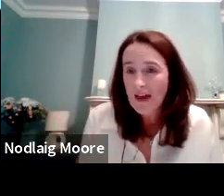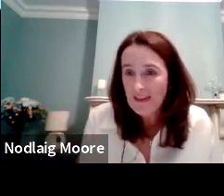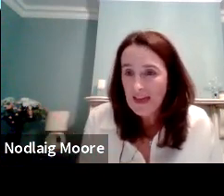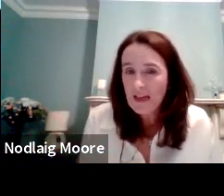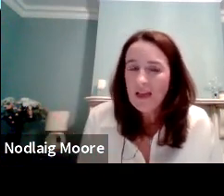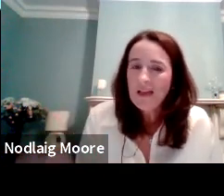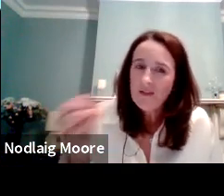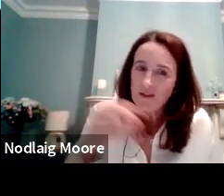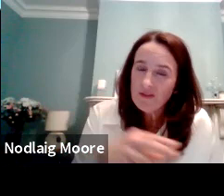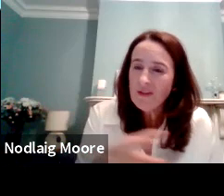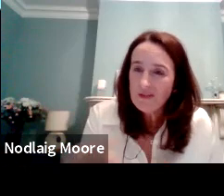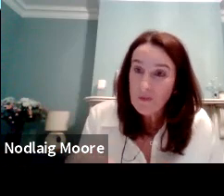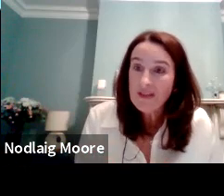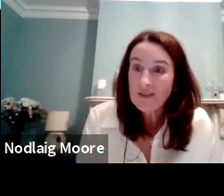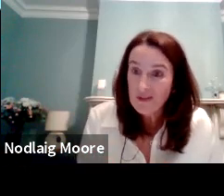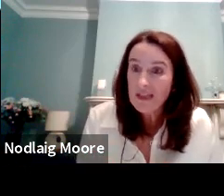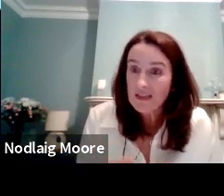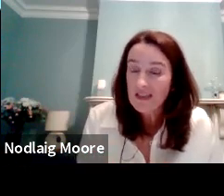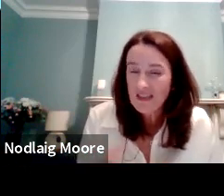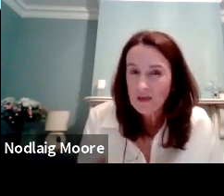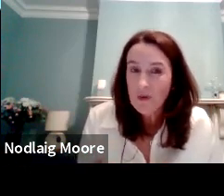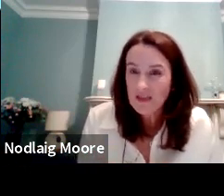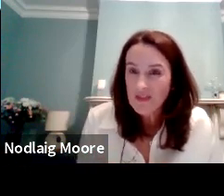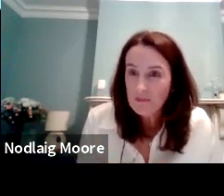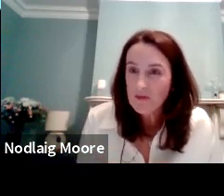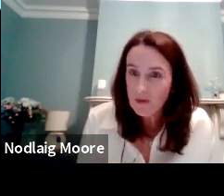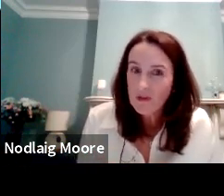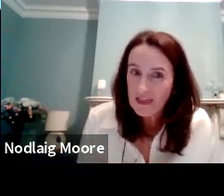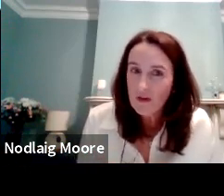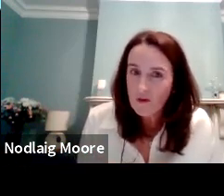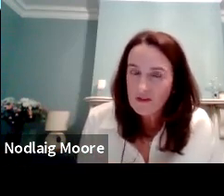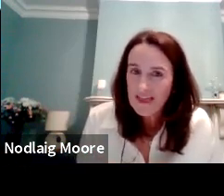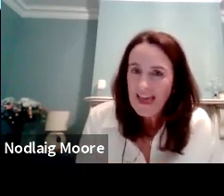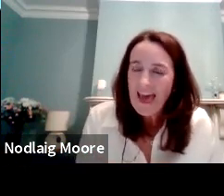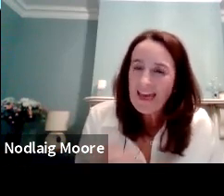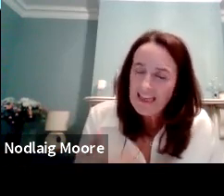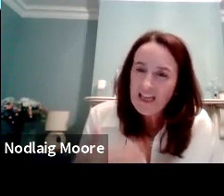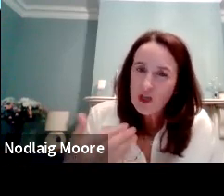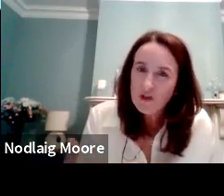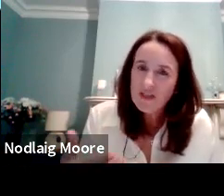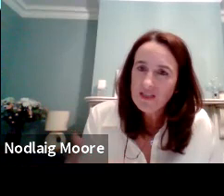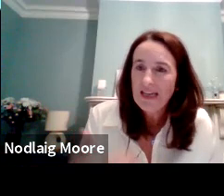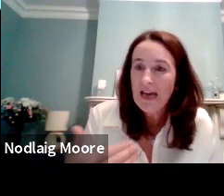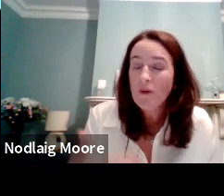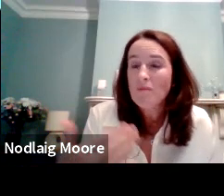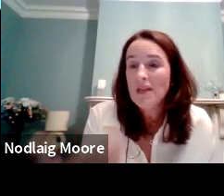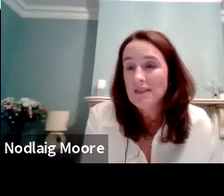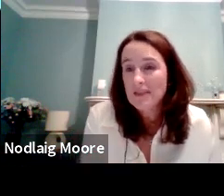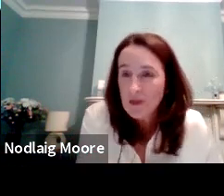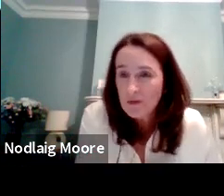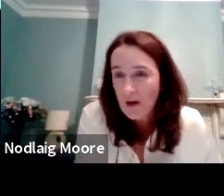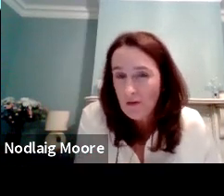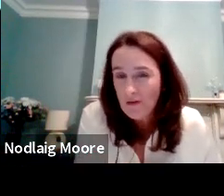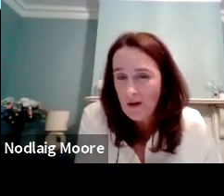do that, then the depressive feelings and the depressive symptoms will only get worse. And again, looking to see how we meet